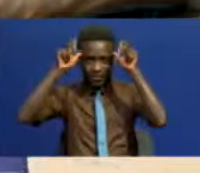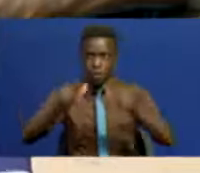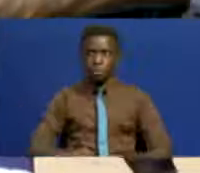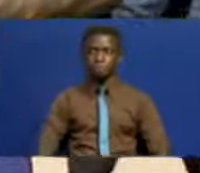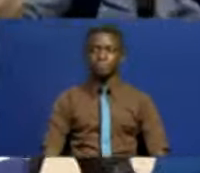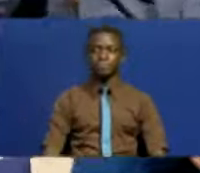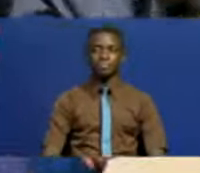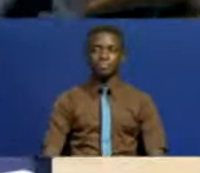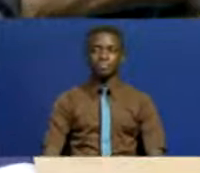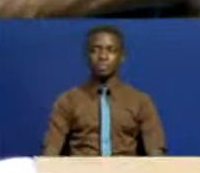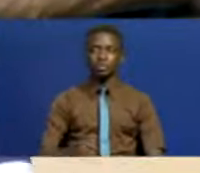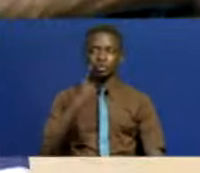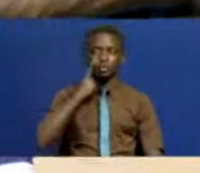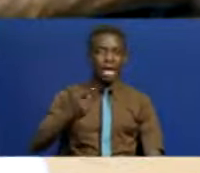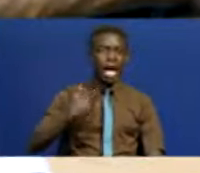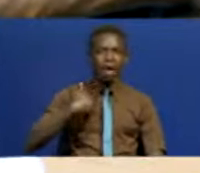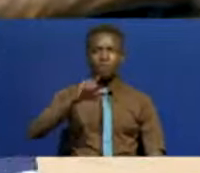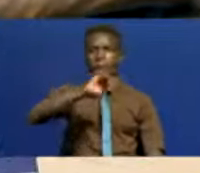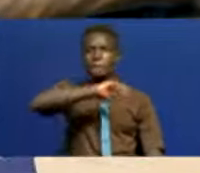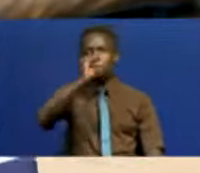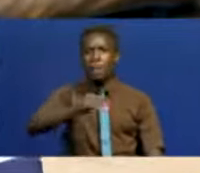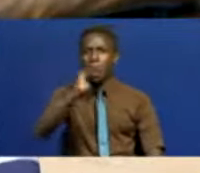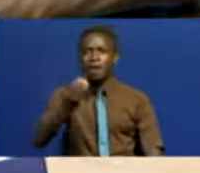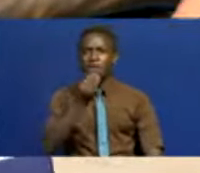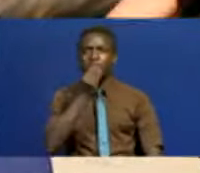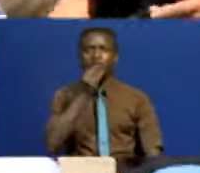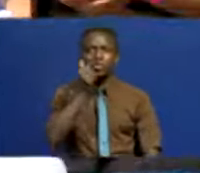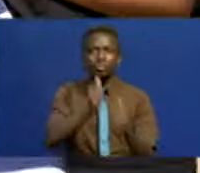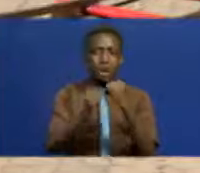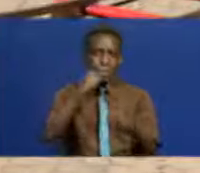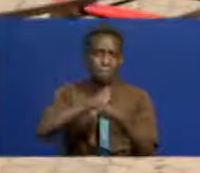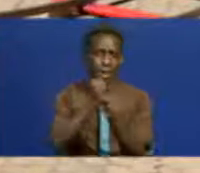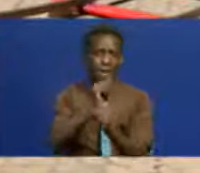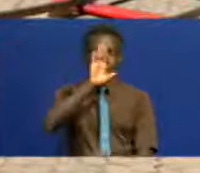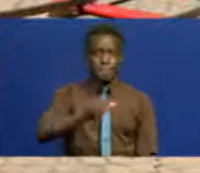a mountain of foods that was made by us kids this time.